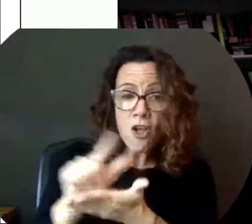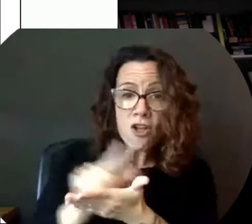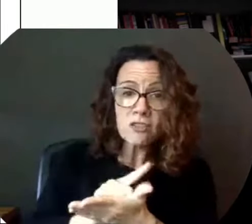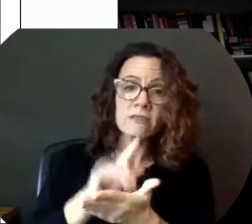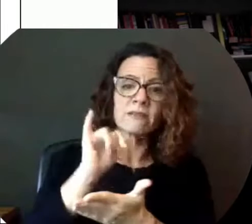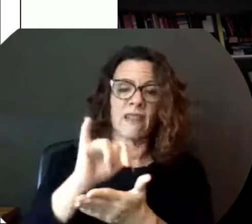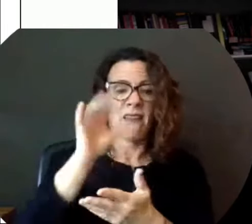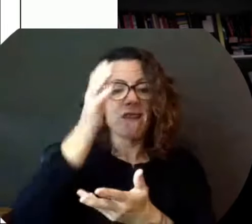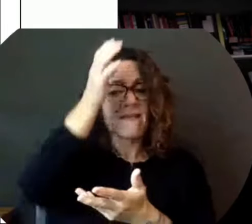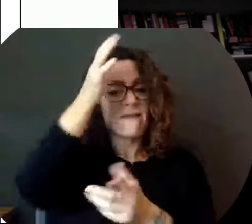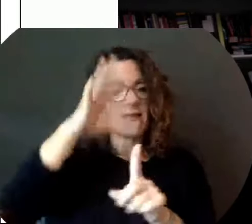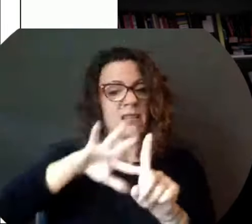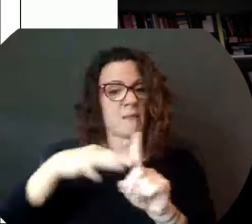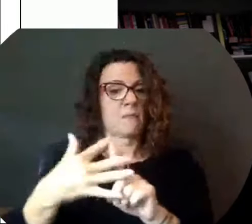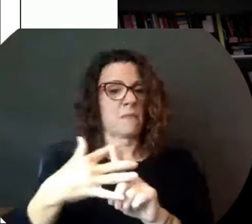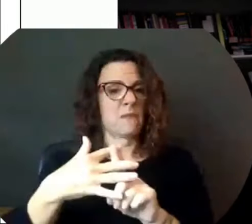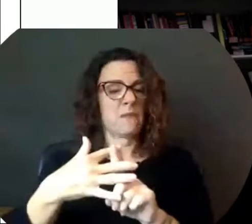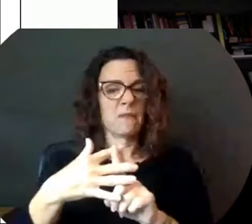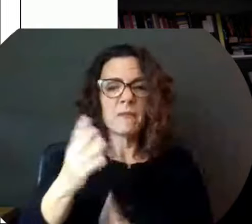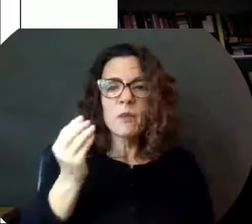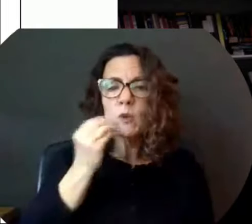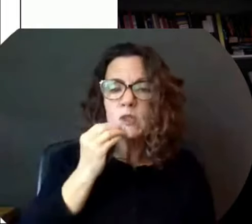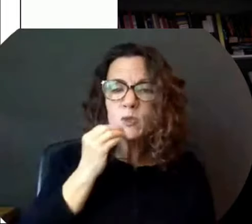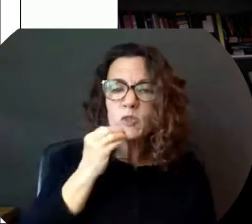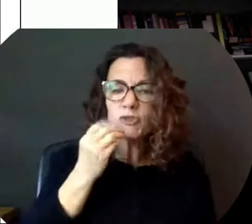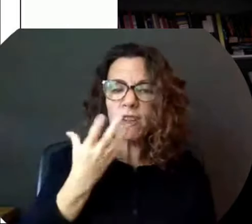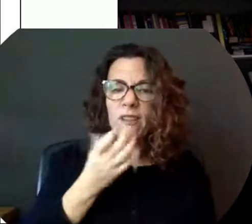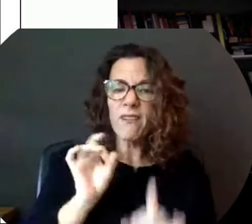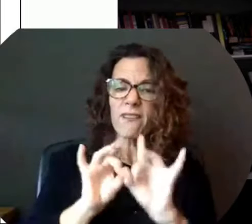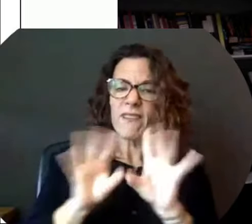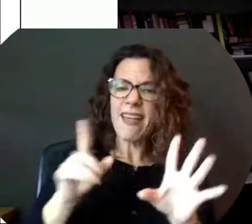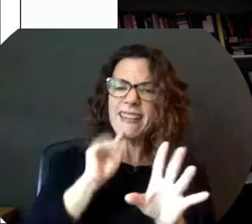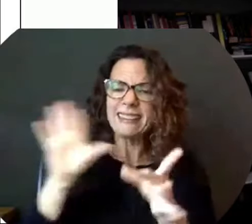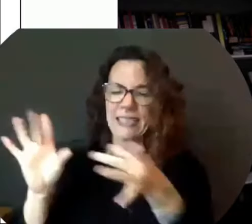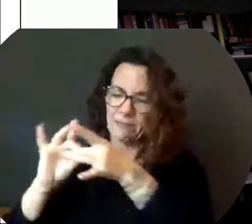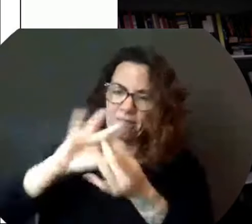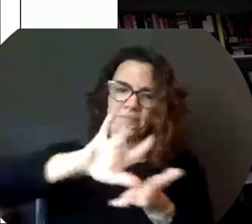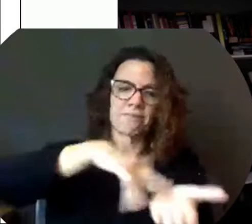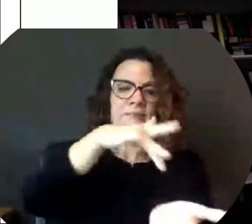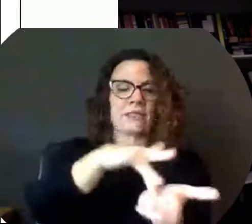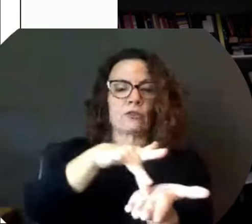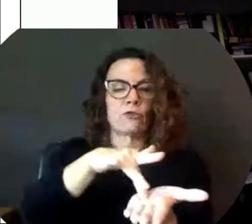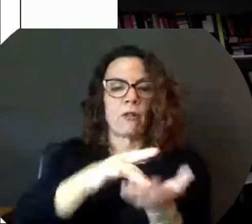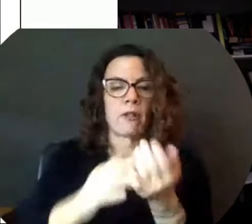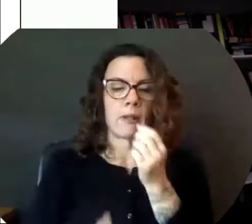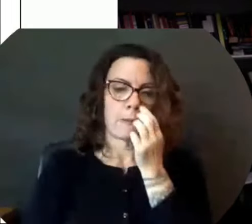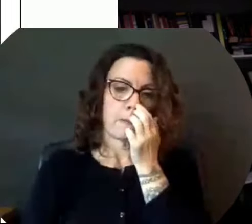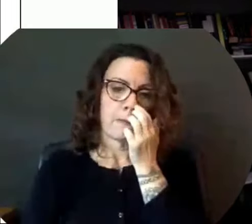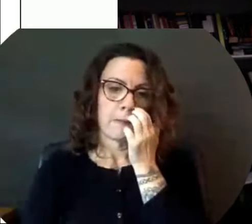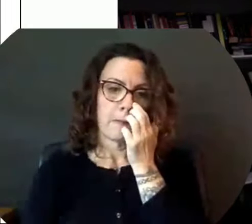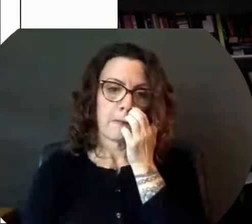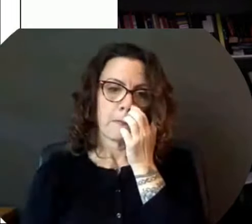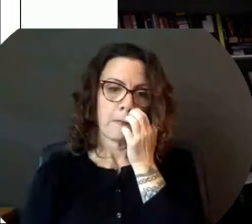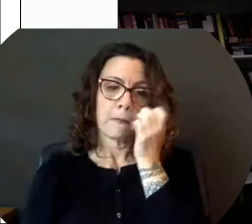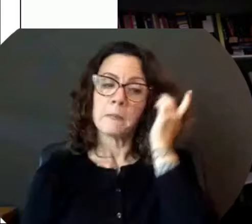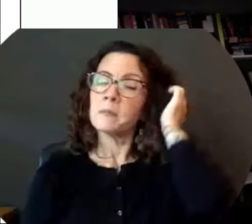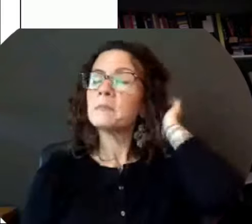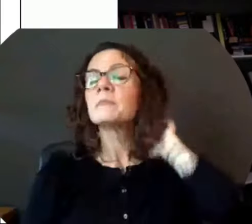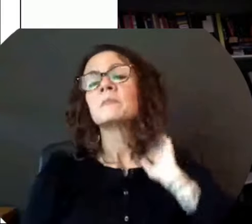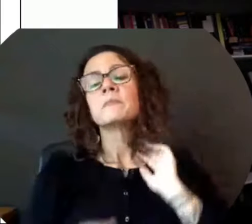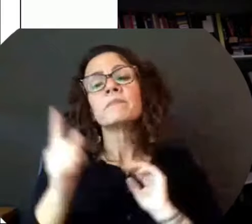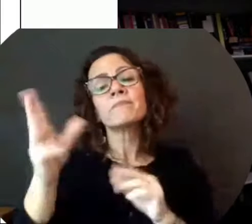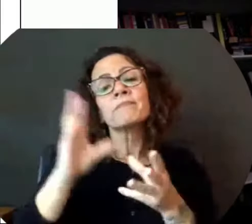as Carter G. Woodson says in his 1930 Rural Negro, you know, what had been the open